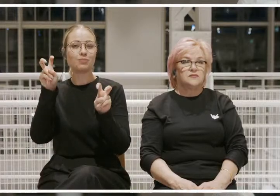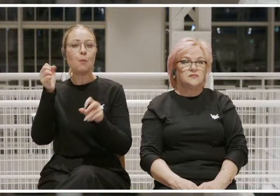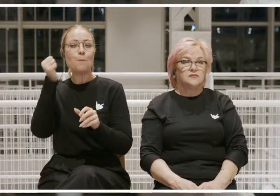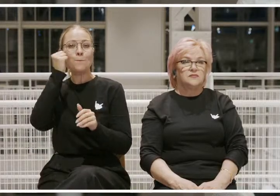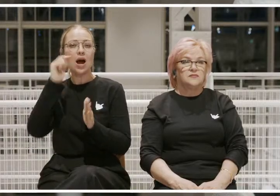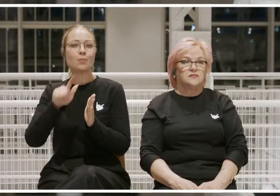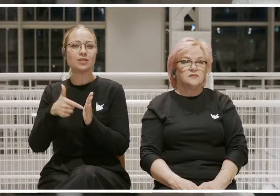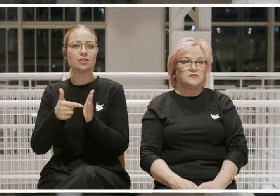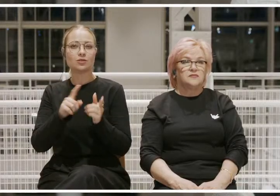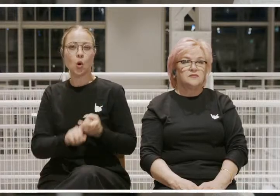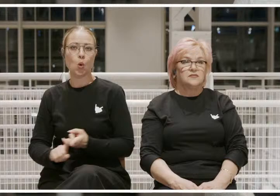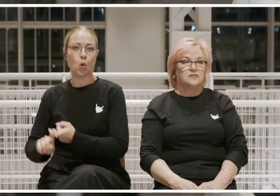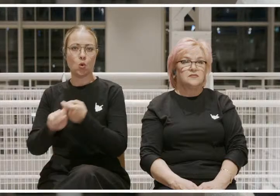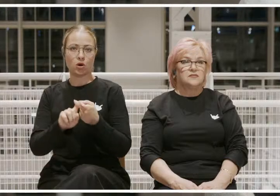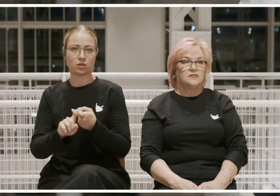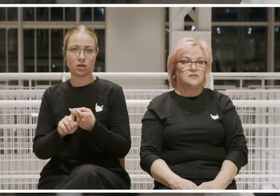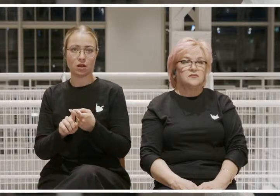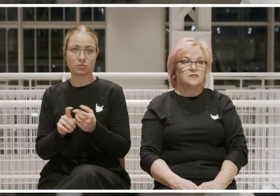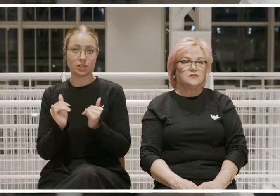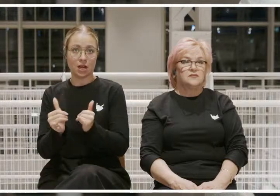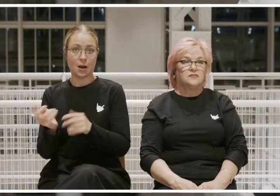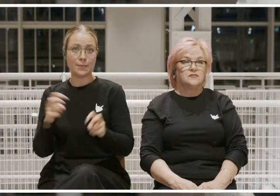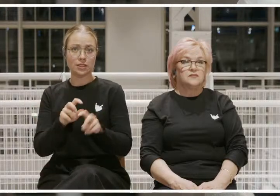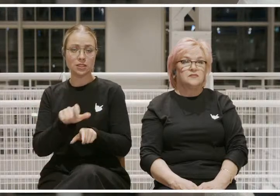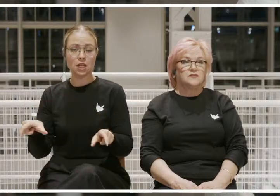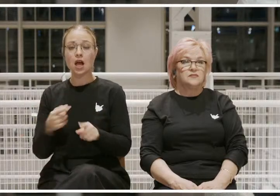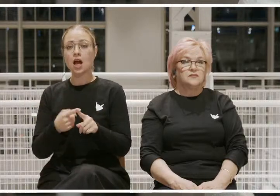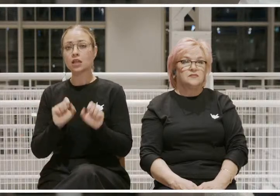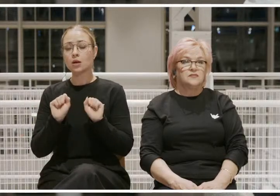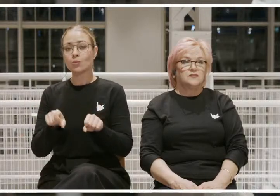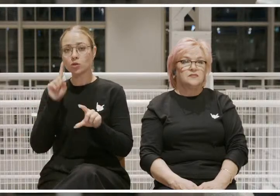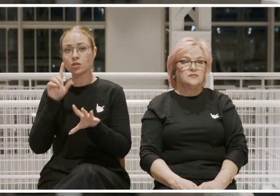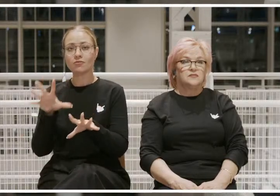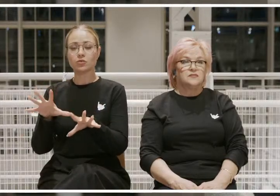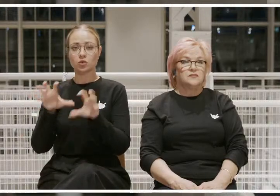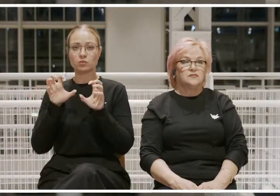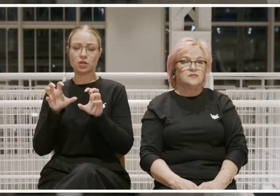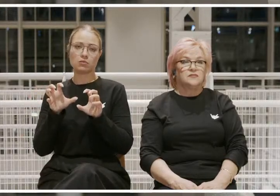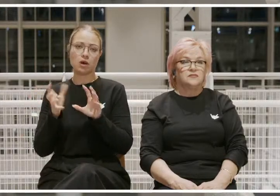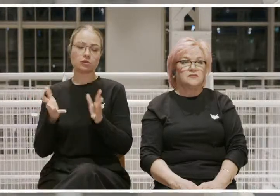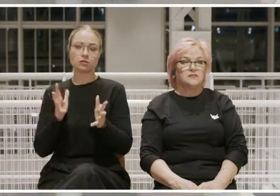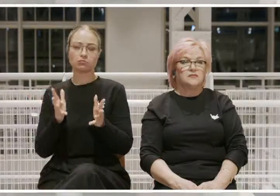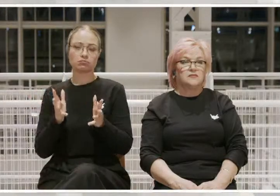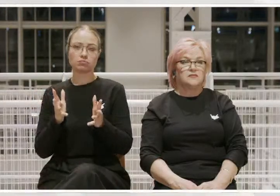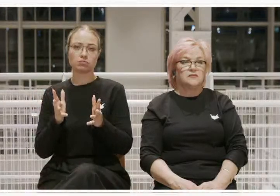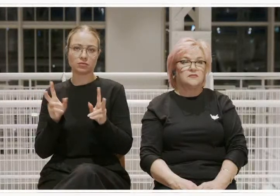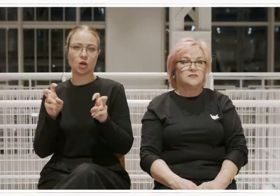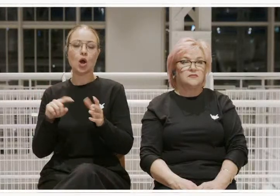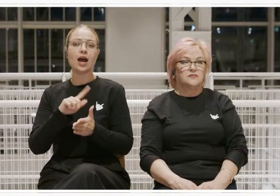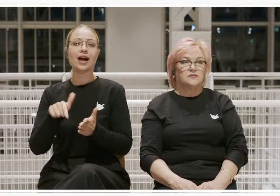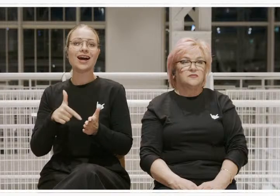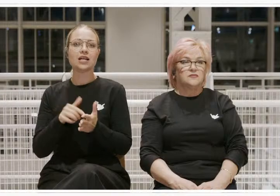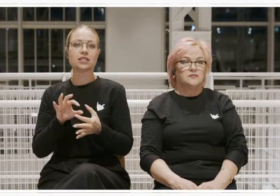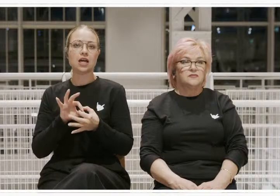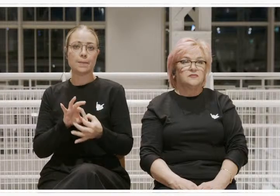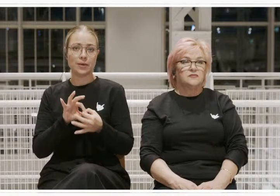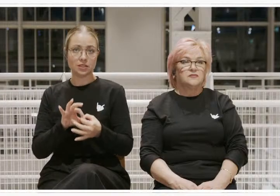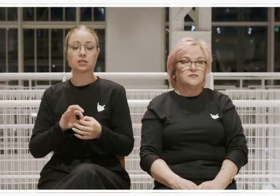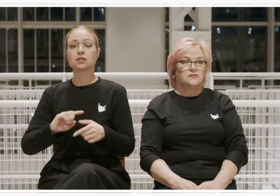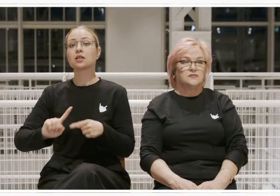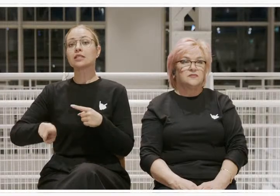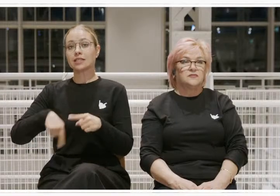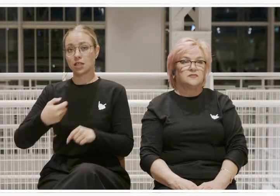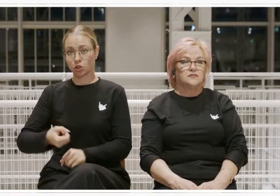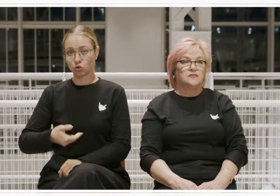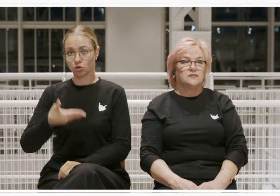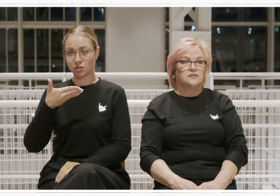be counted as urban mediation. So we can go to the next slide. So actually now you can see this